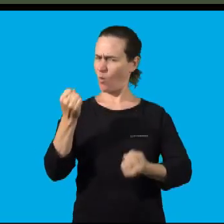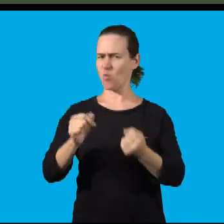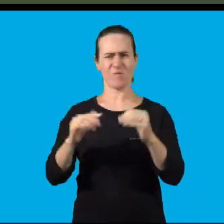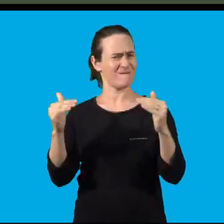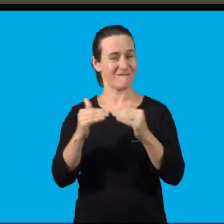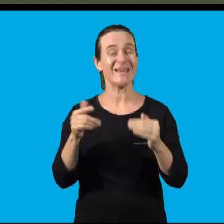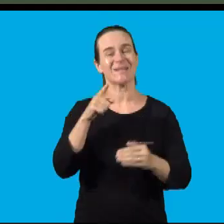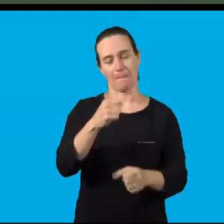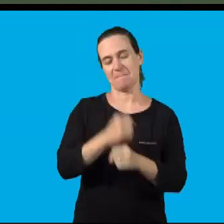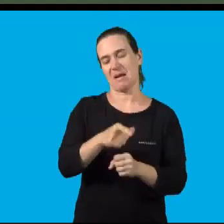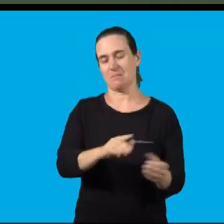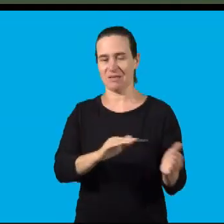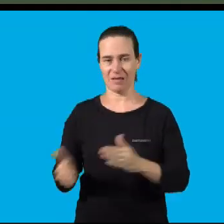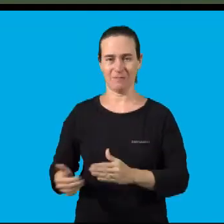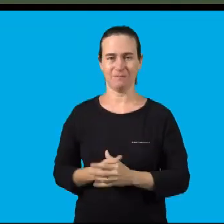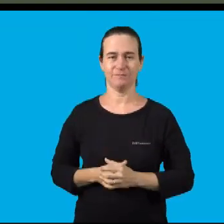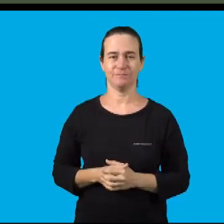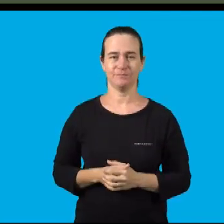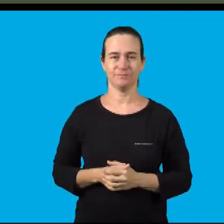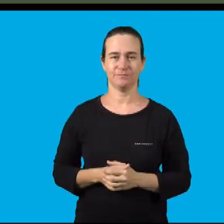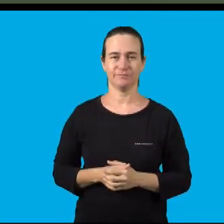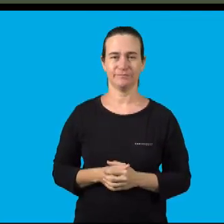system that causes his demise.